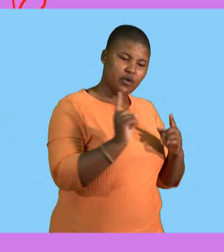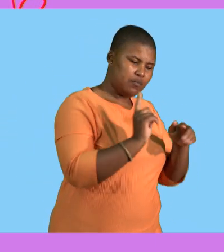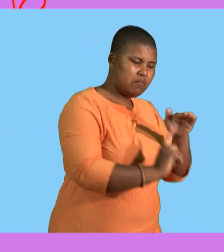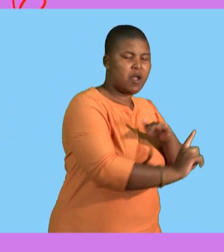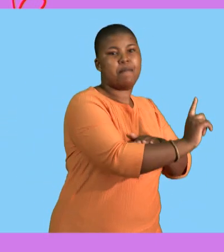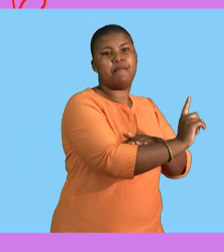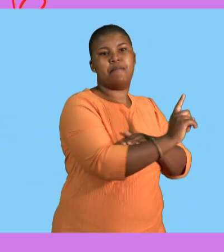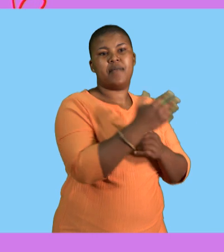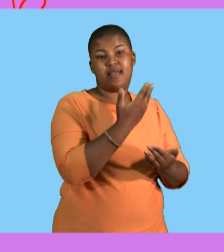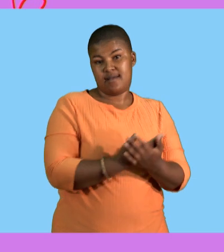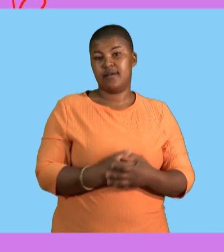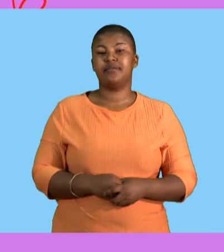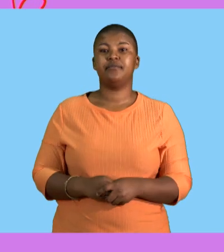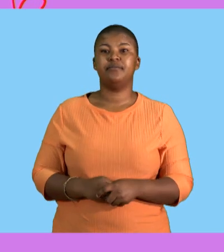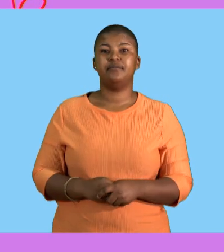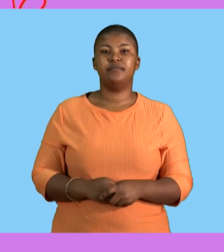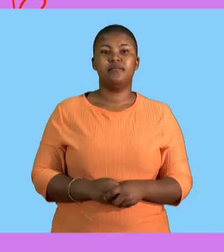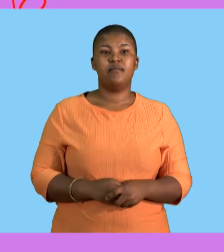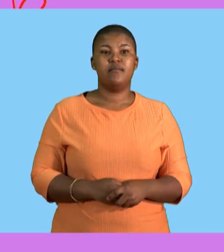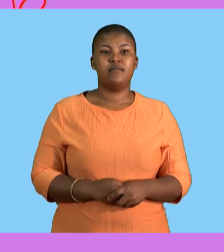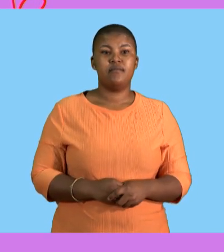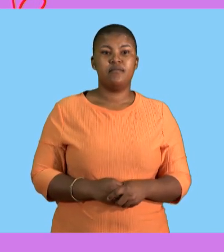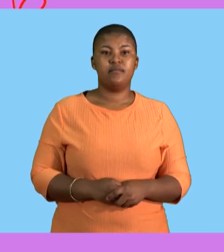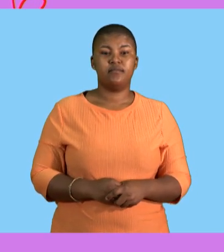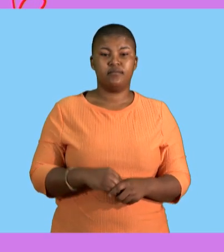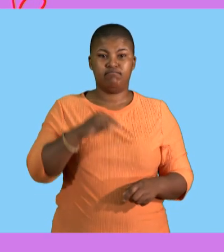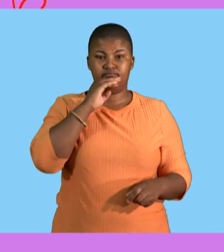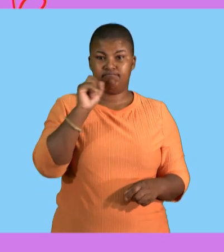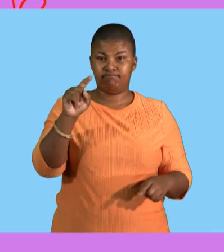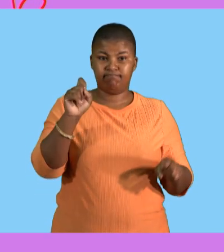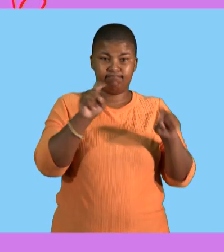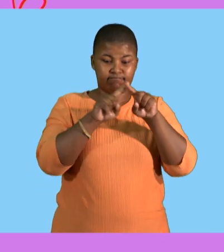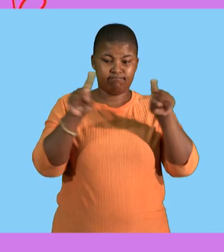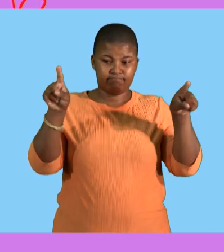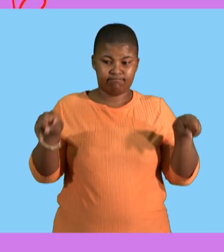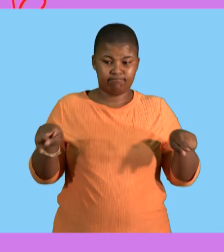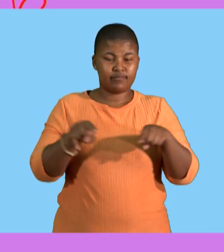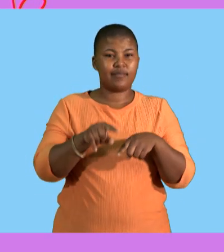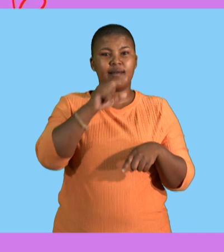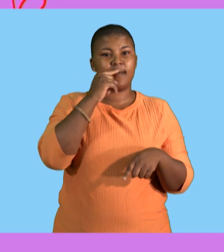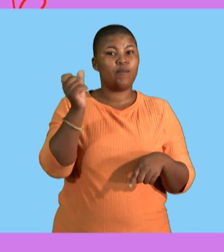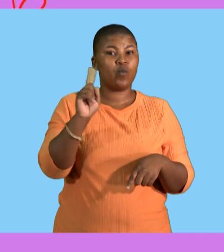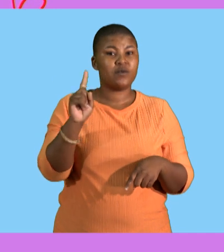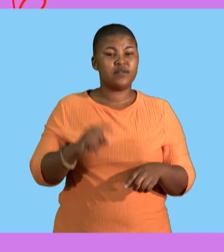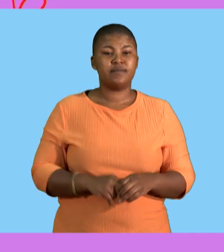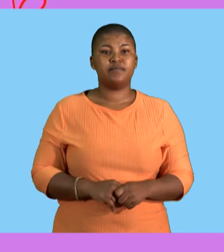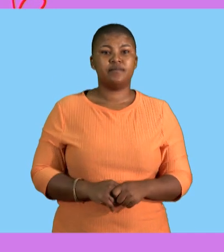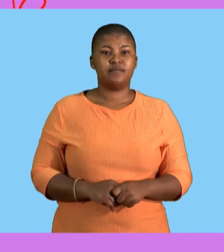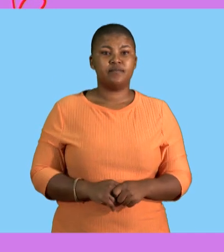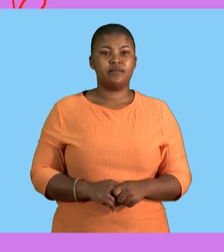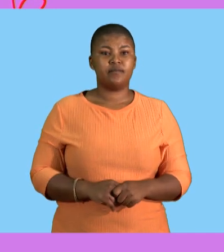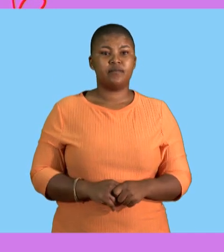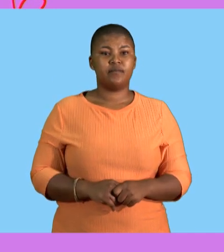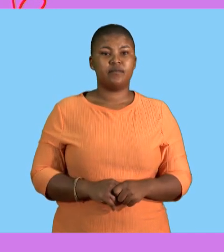the way to the other. So this part of the stable will be called